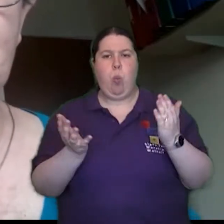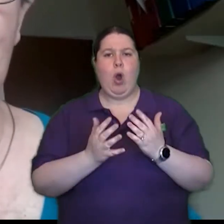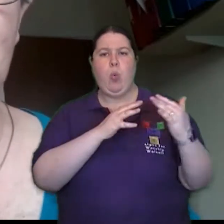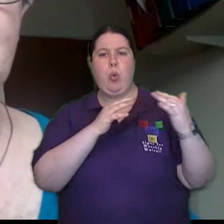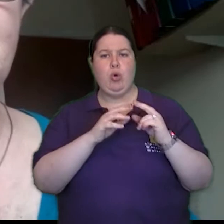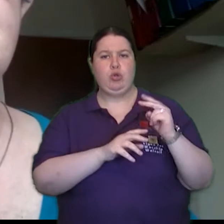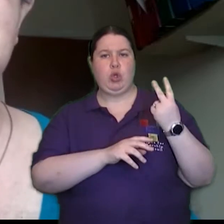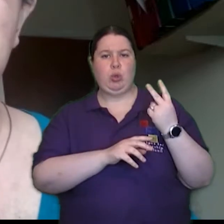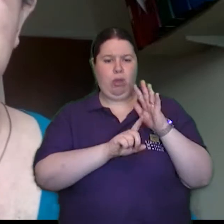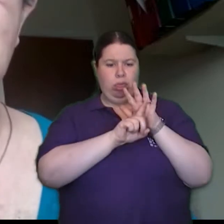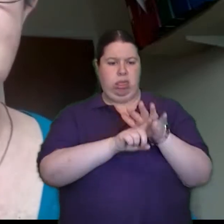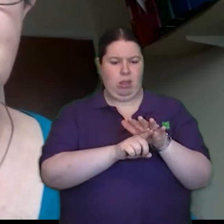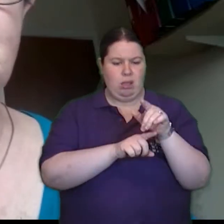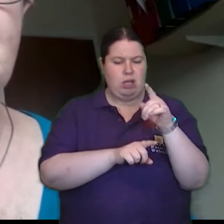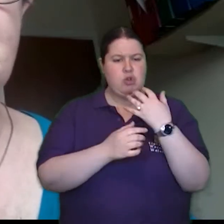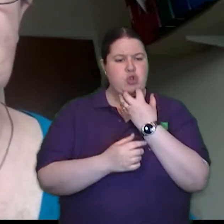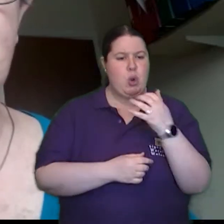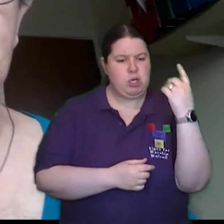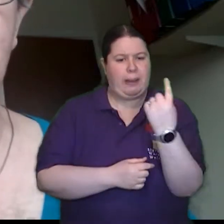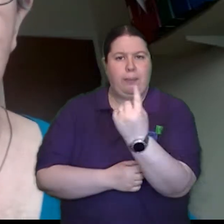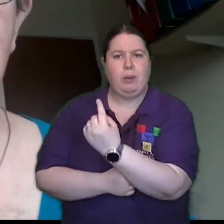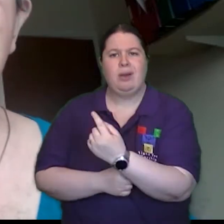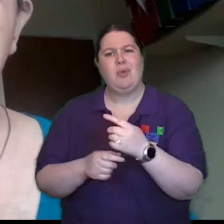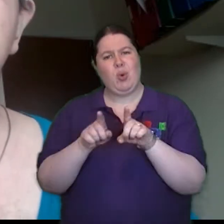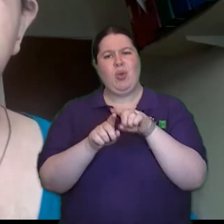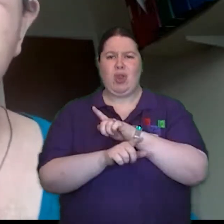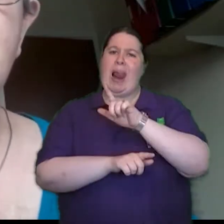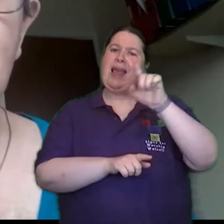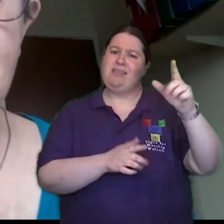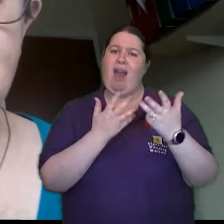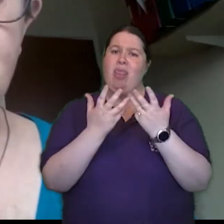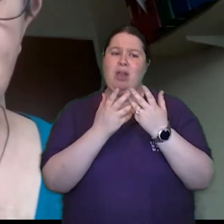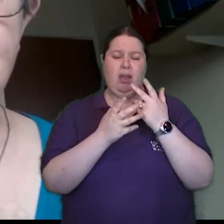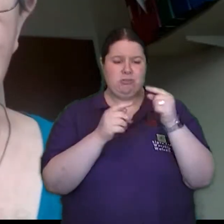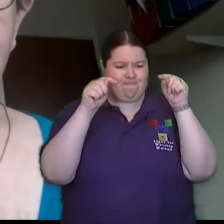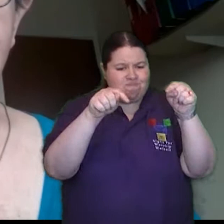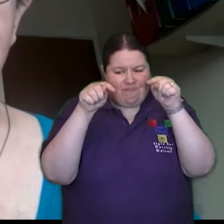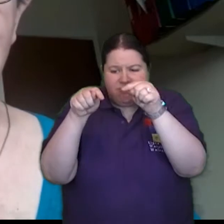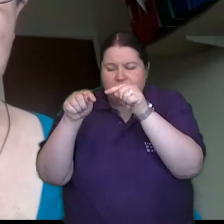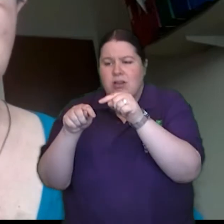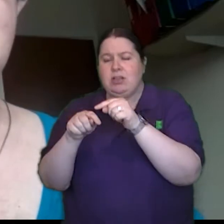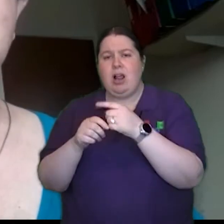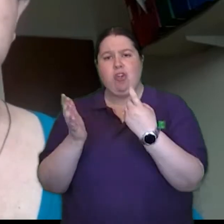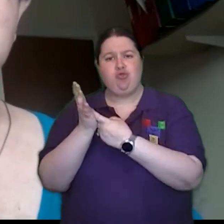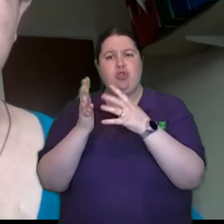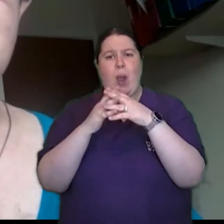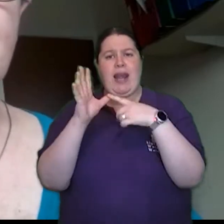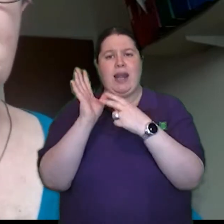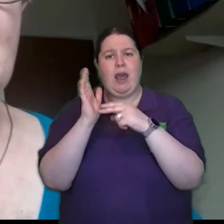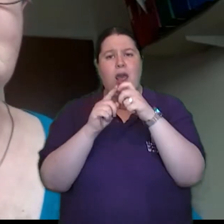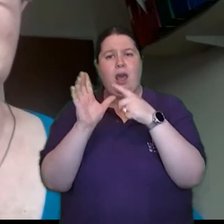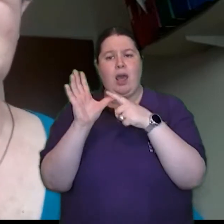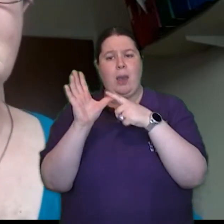II Holocaust against the Jewish people, but also later genocides, such as those